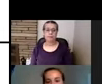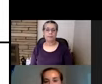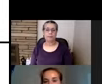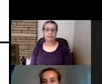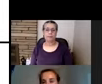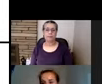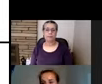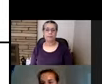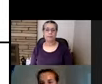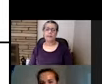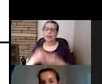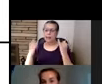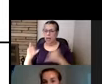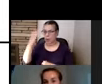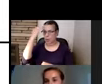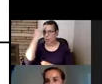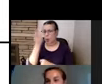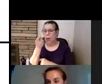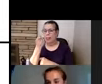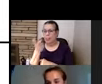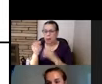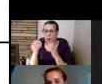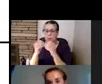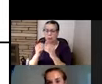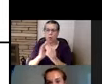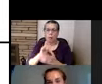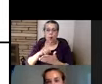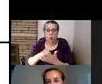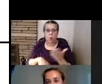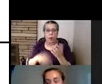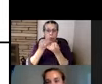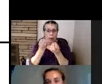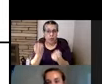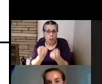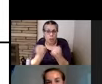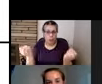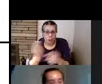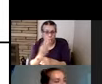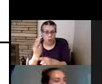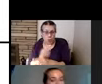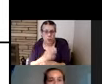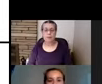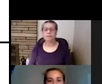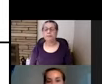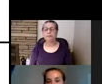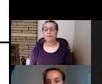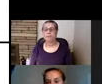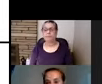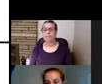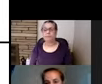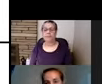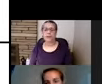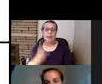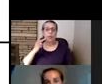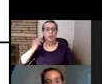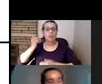So now that you know a little bit more about the devices we are deploying and the background on this project, let's get into our process